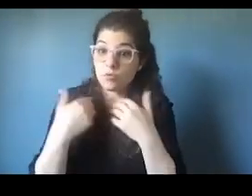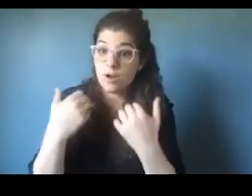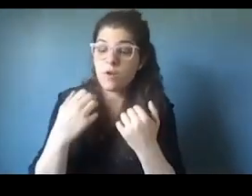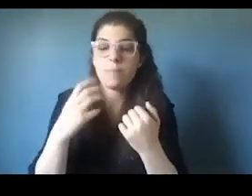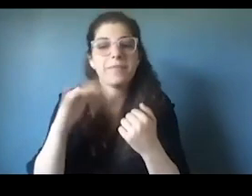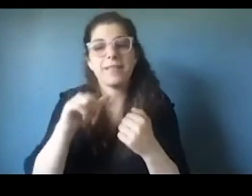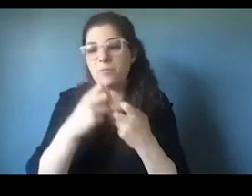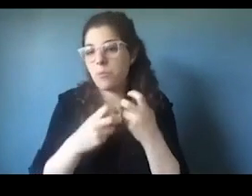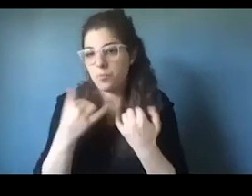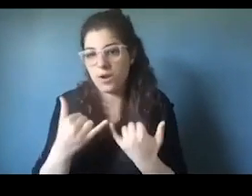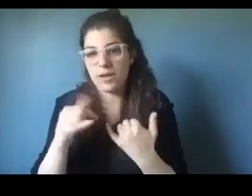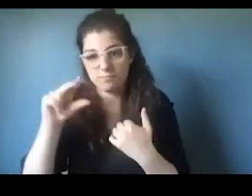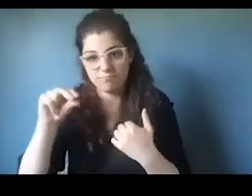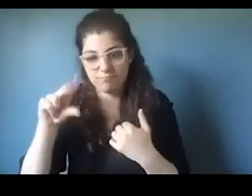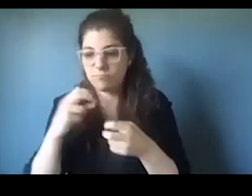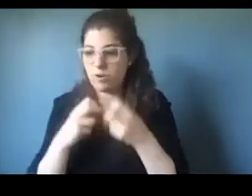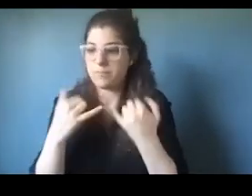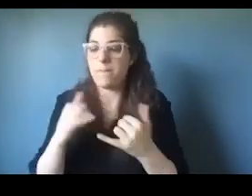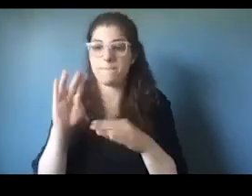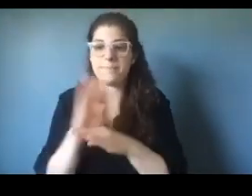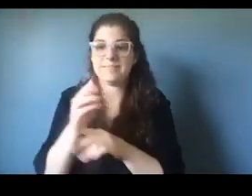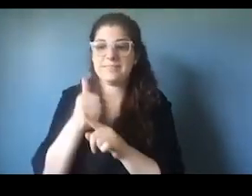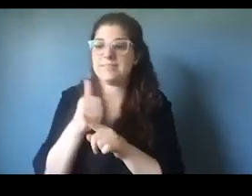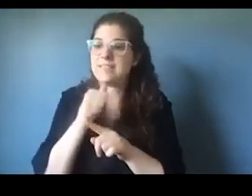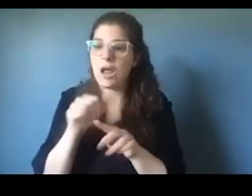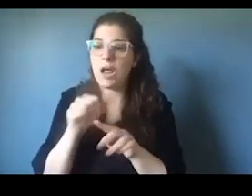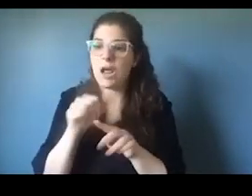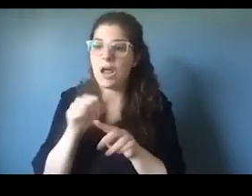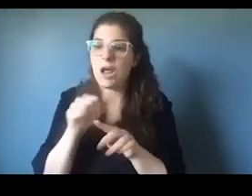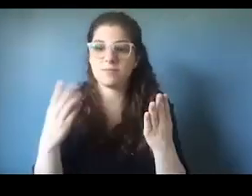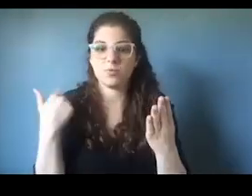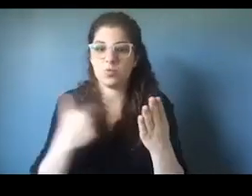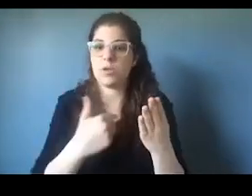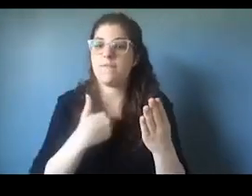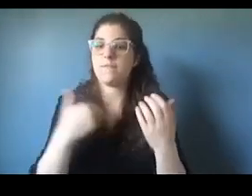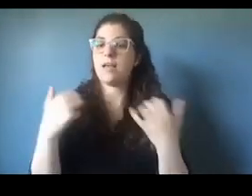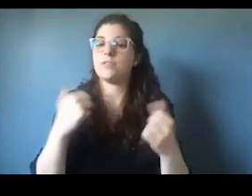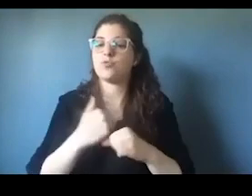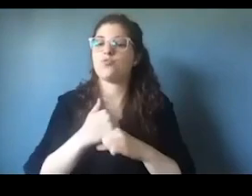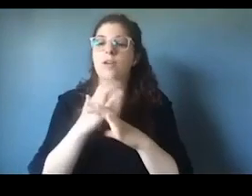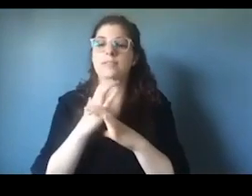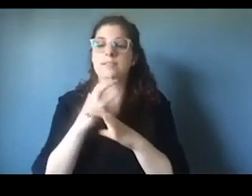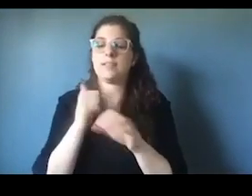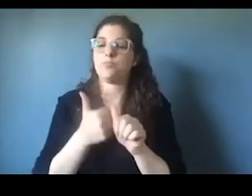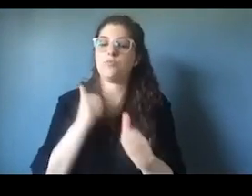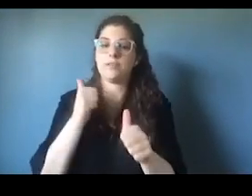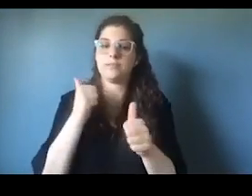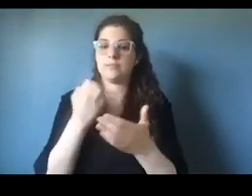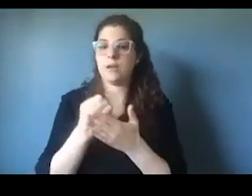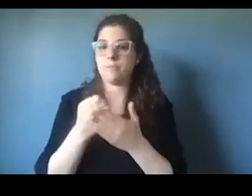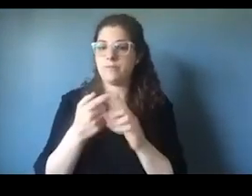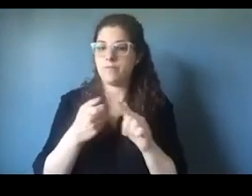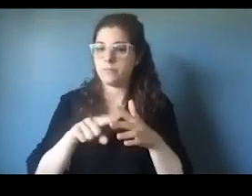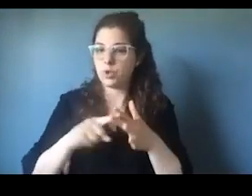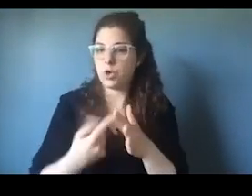now. The problem right now is that, you know, businesses aren't open. We have this health crisis and that's preventing the economy from restarting.